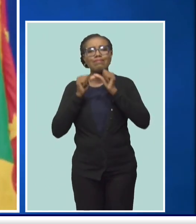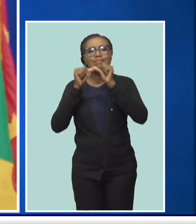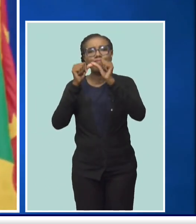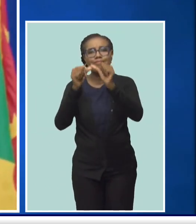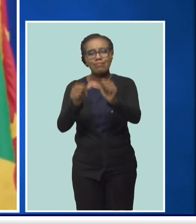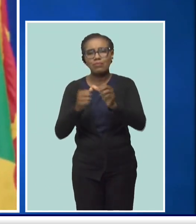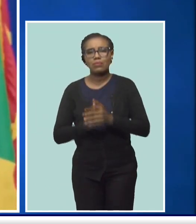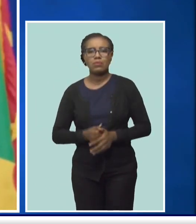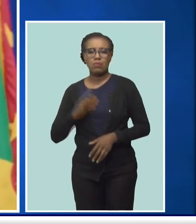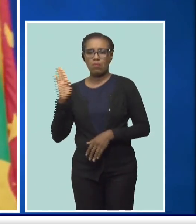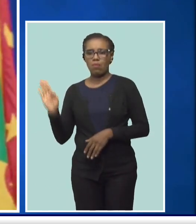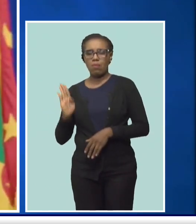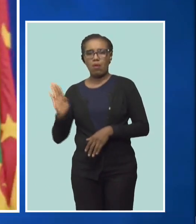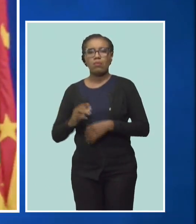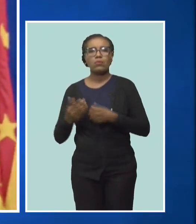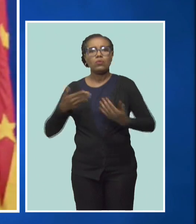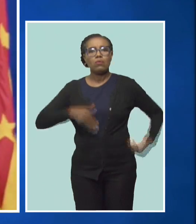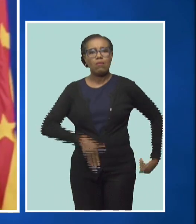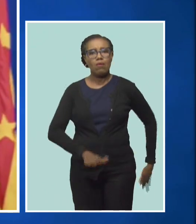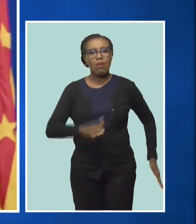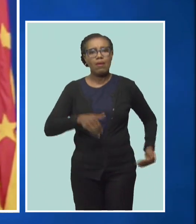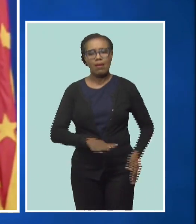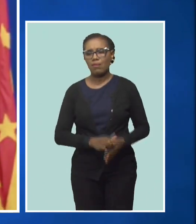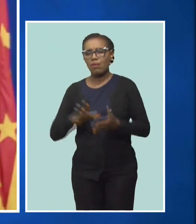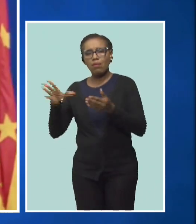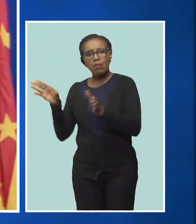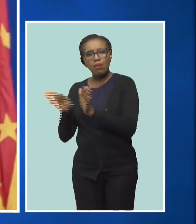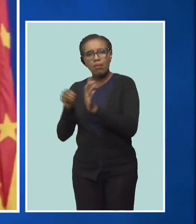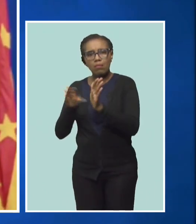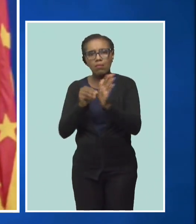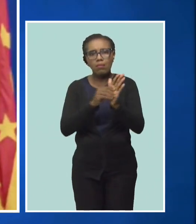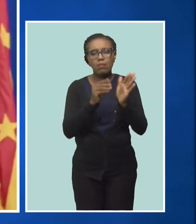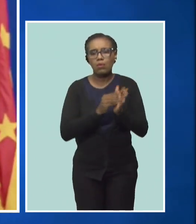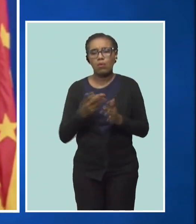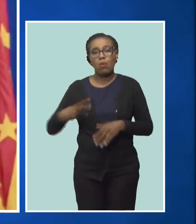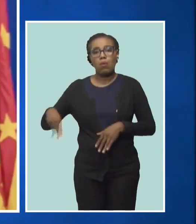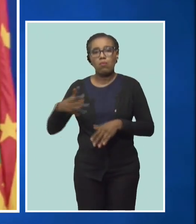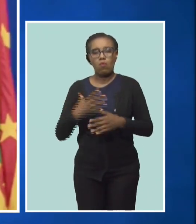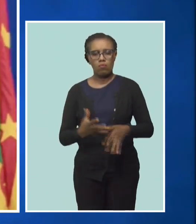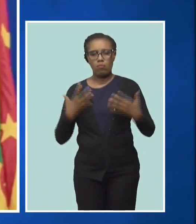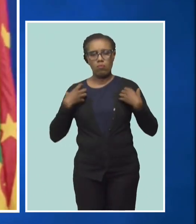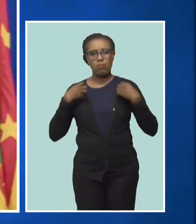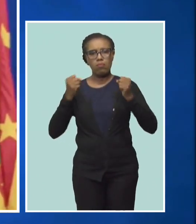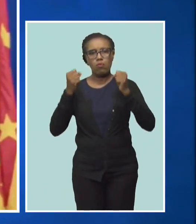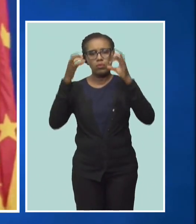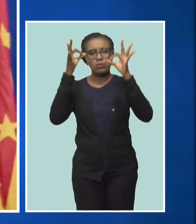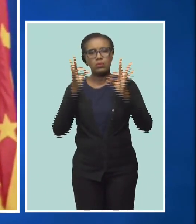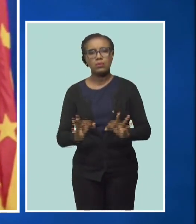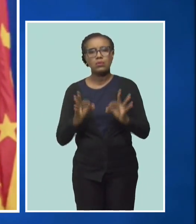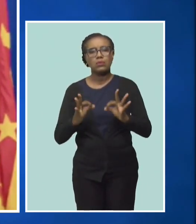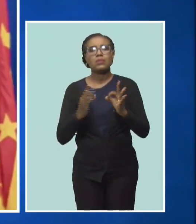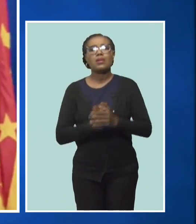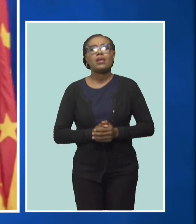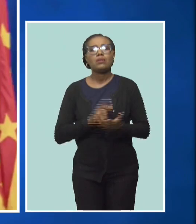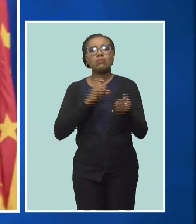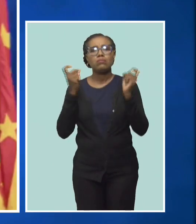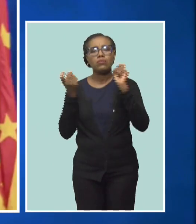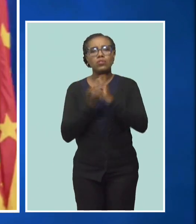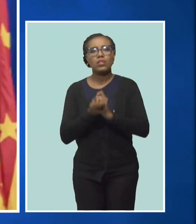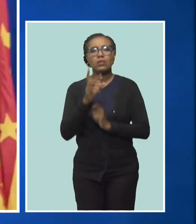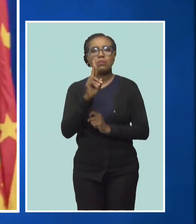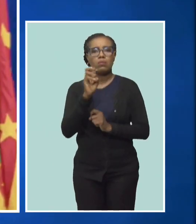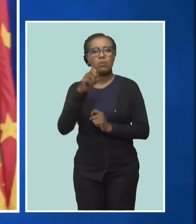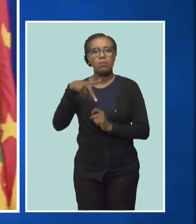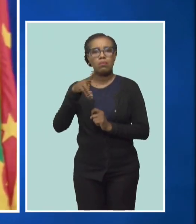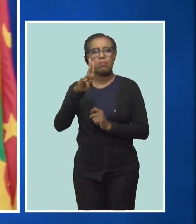footsteps of Barbados and Guyana, who have both taken the doubly bold step of becoming republics and